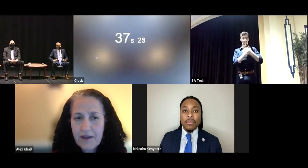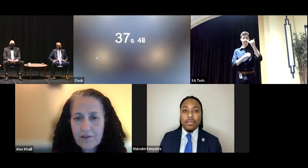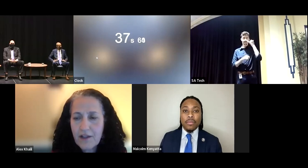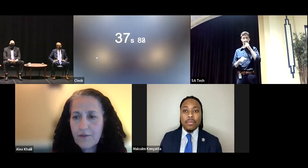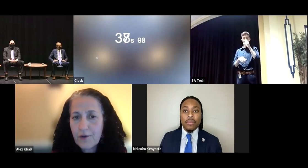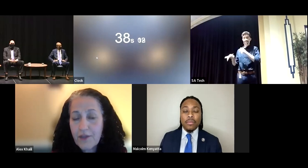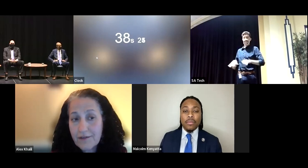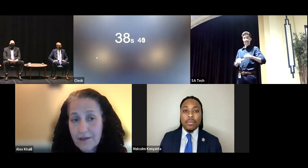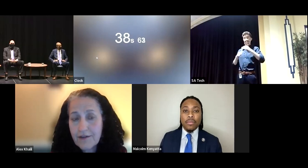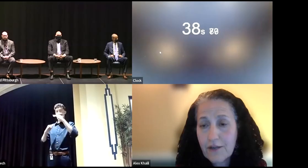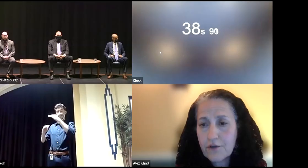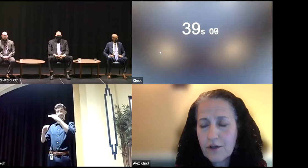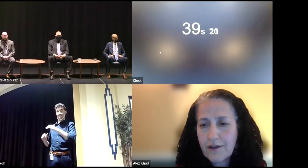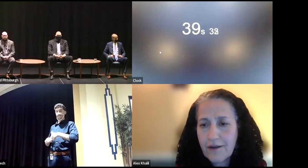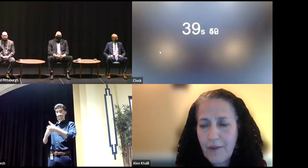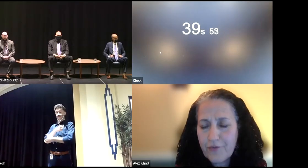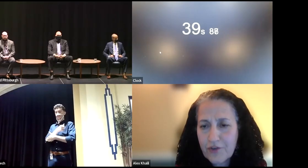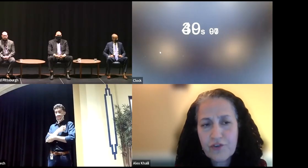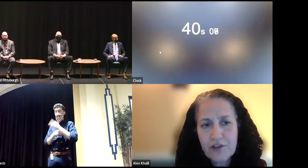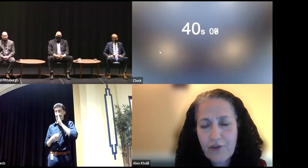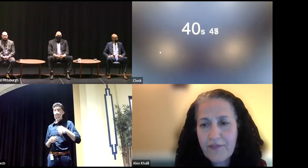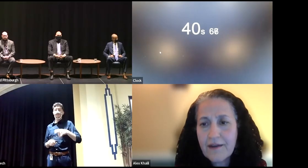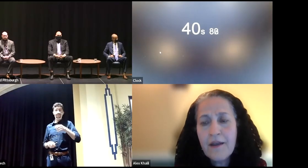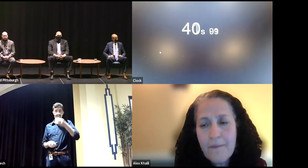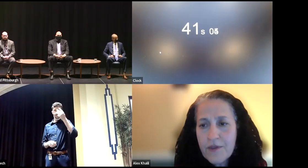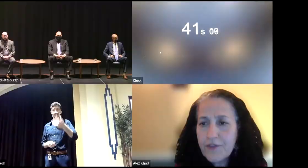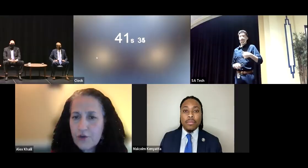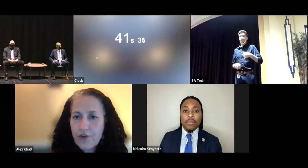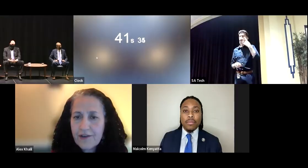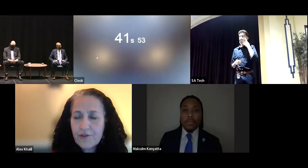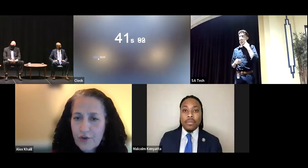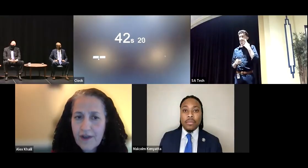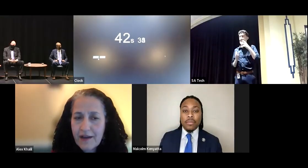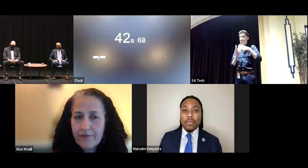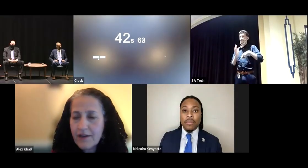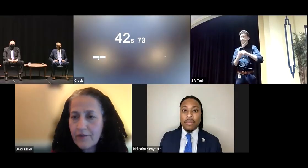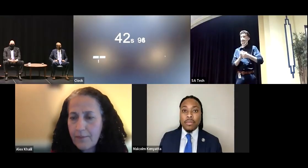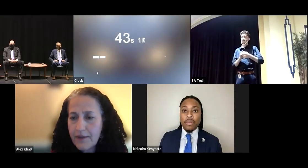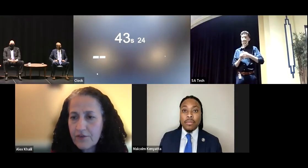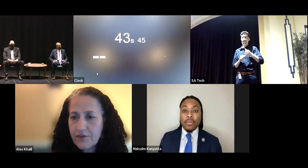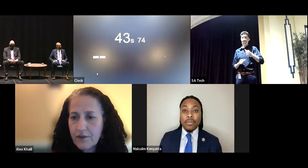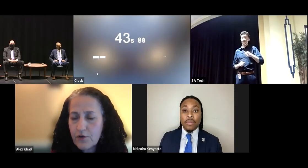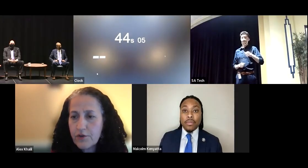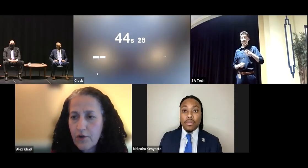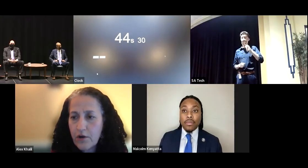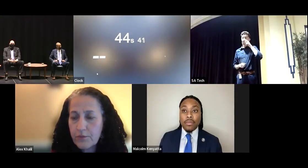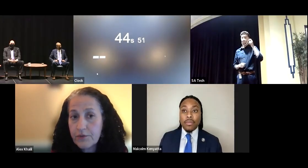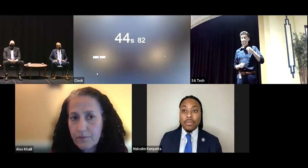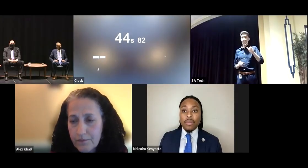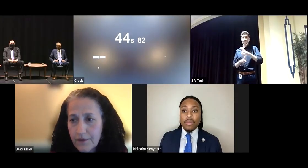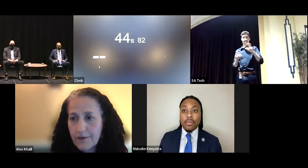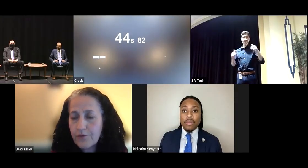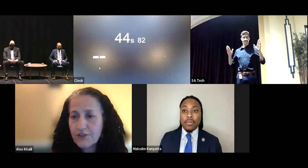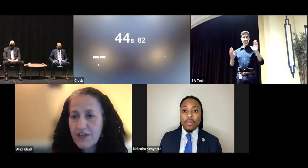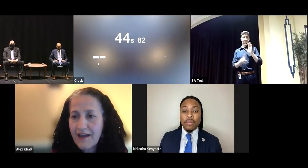would sit back and say, though, that take a look, I've just recently read that the Ukraine is regretting having given up its nuclear arms.